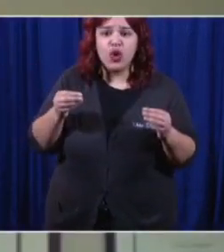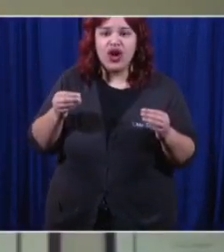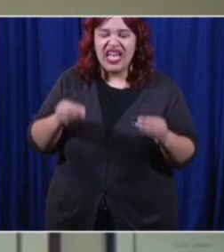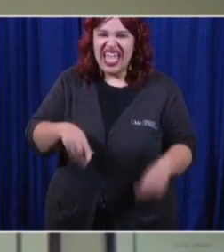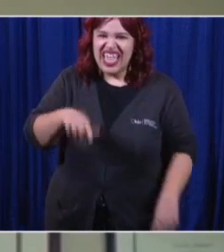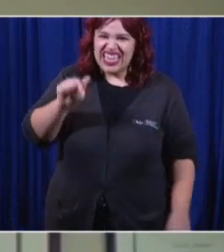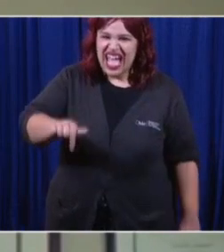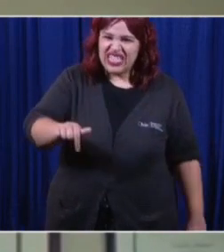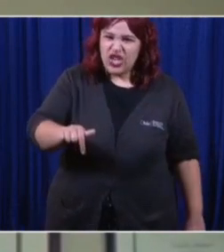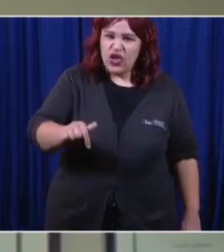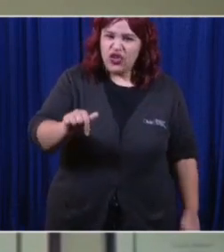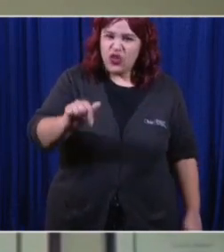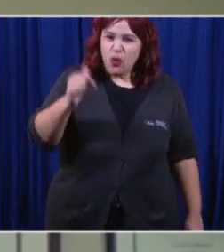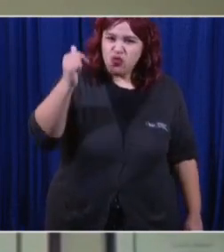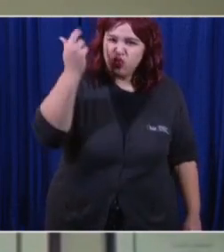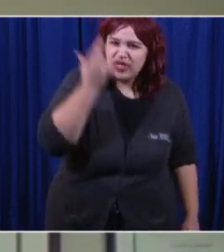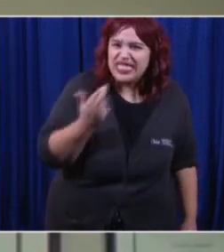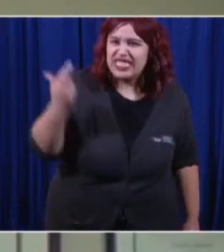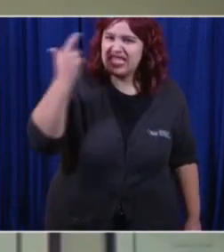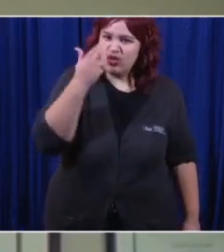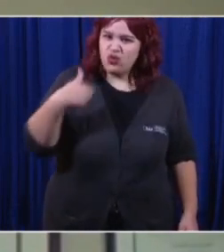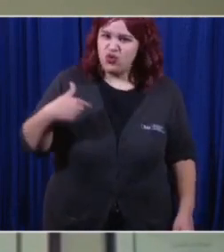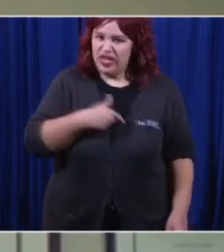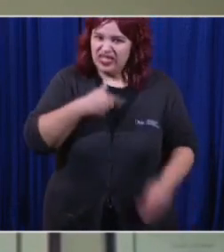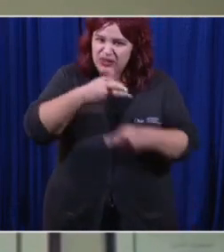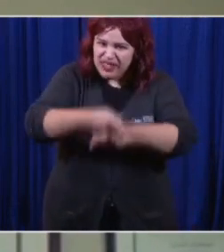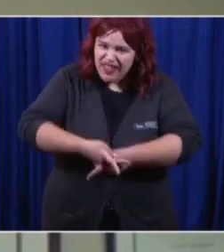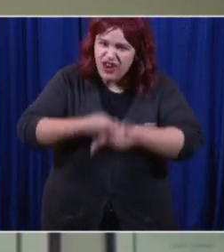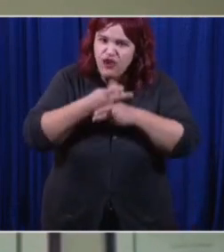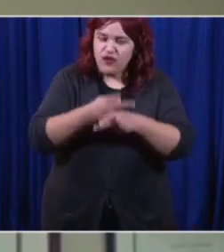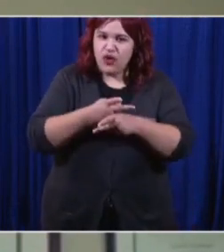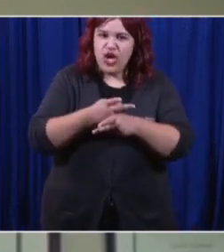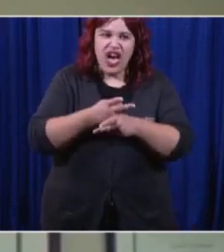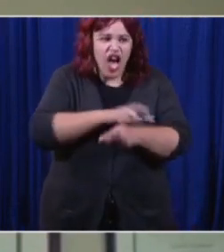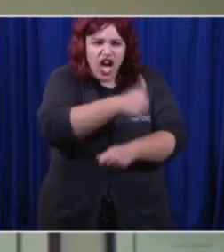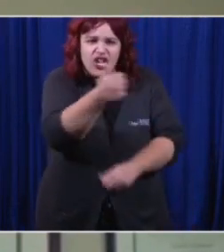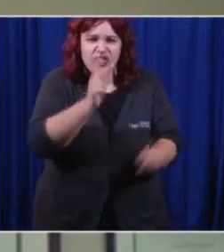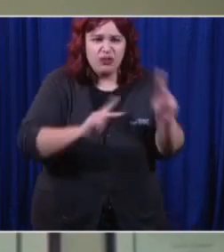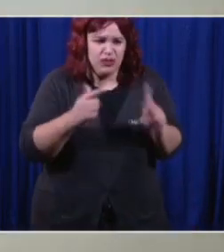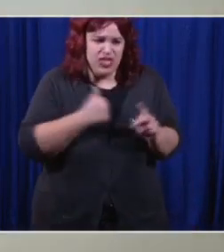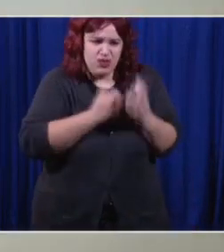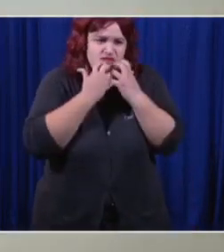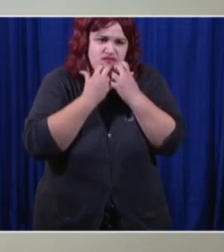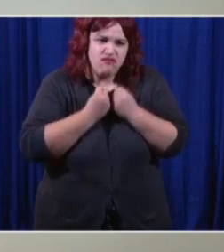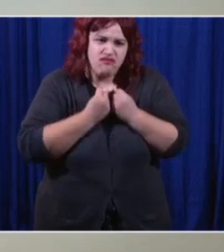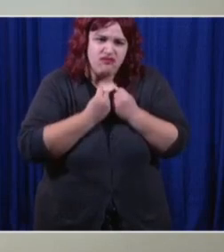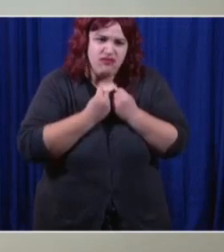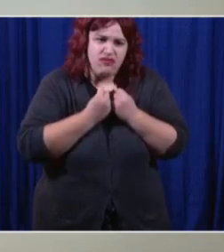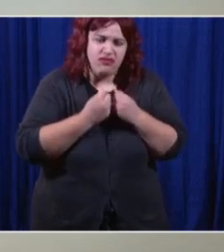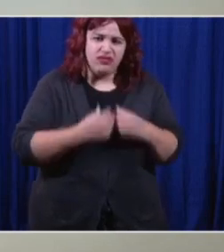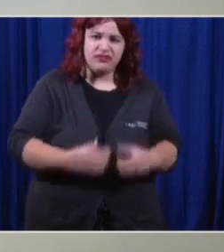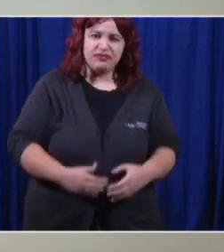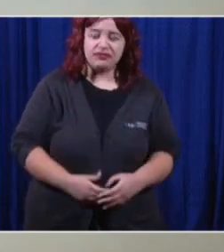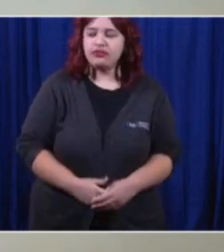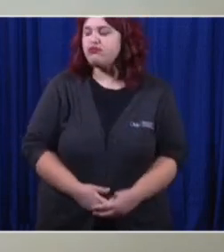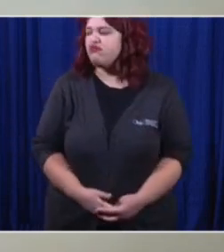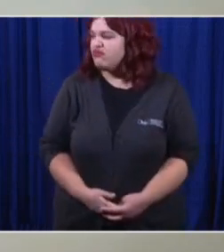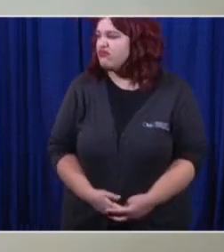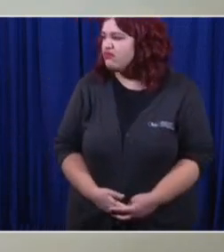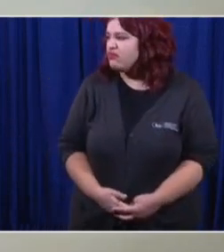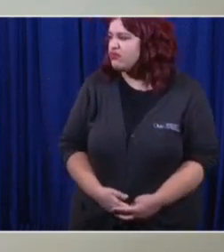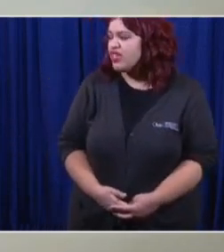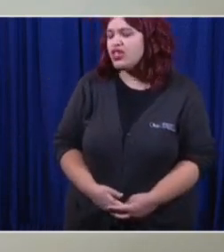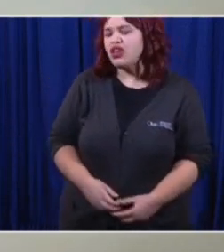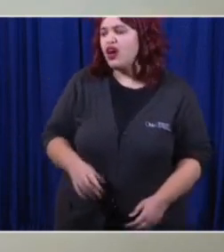If I could add, I think that one of the things that I would say, and it was asked about what's different now, I think we're also asking every leader at